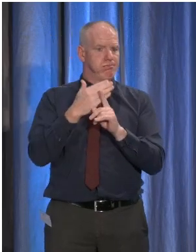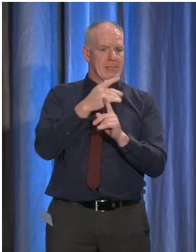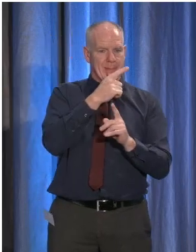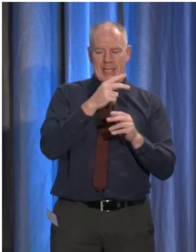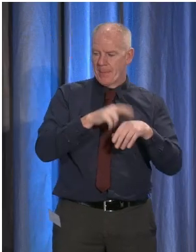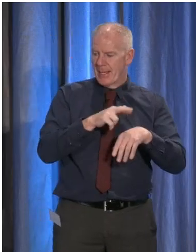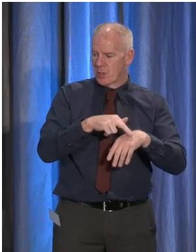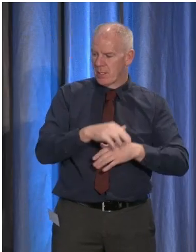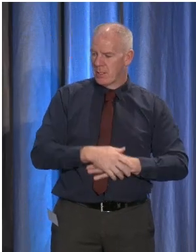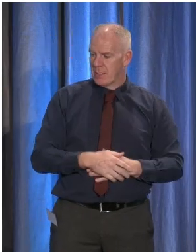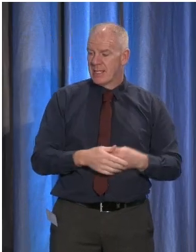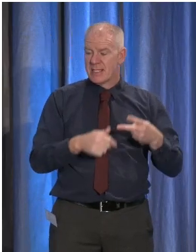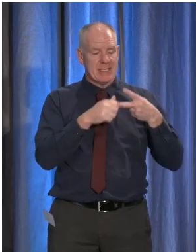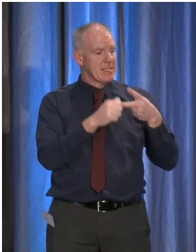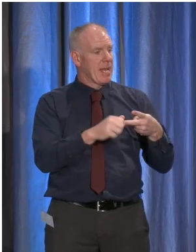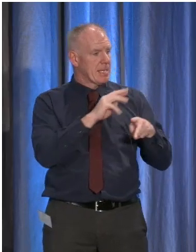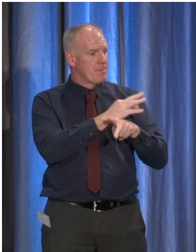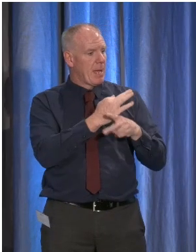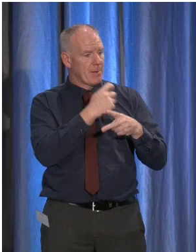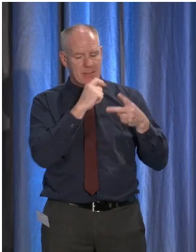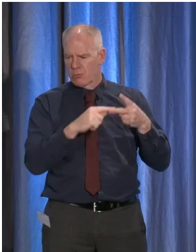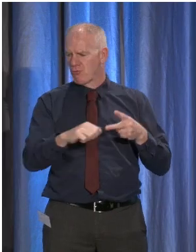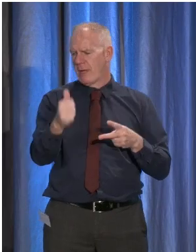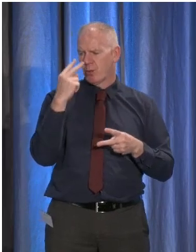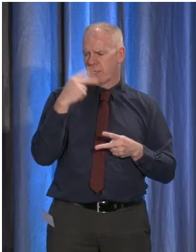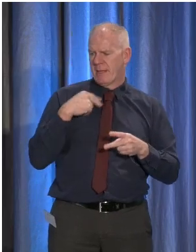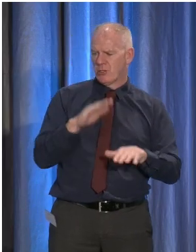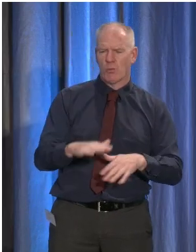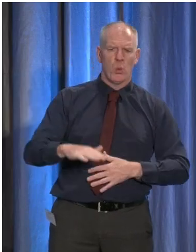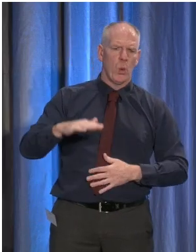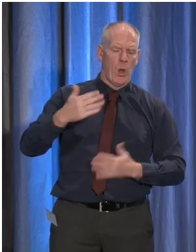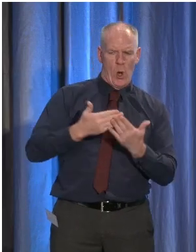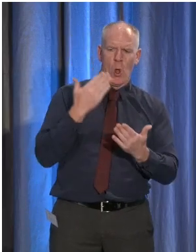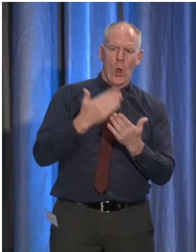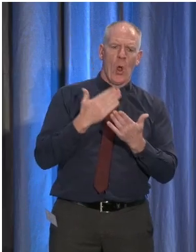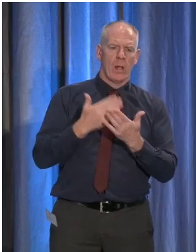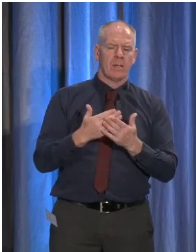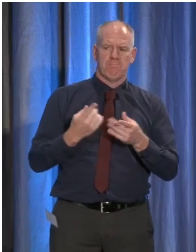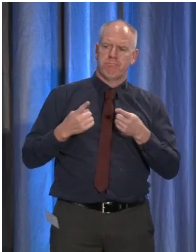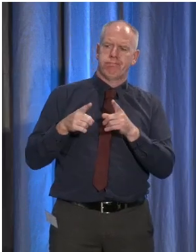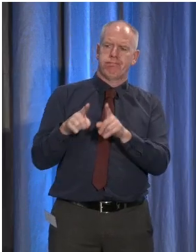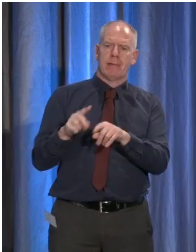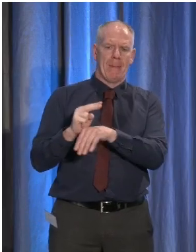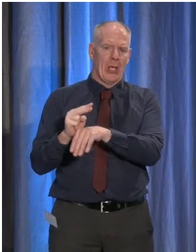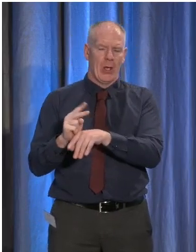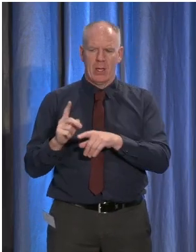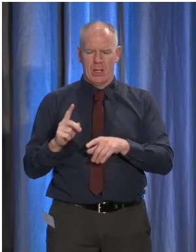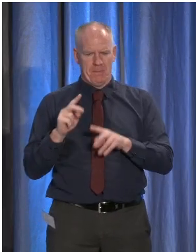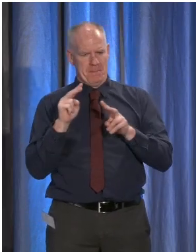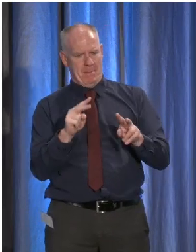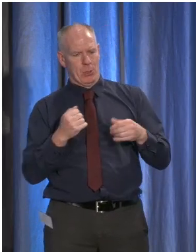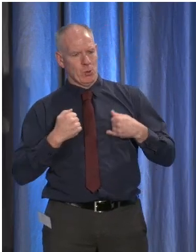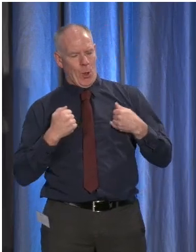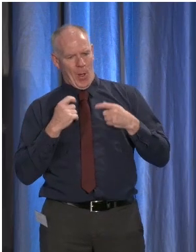better. Another parent saying, it's great to see my child grow and learn and be in line with his peers. The look of